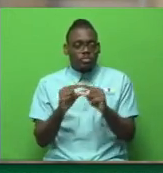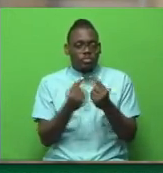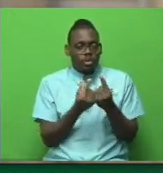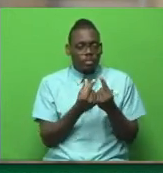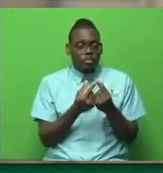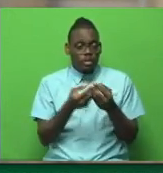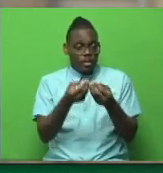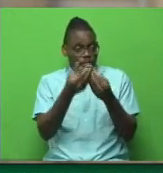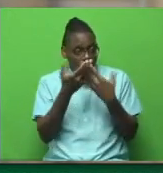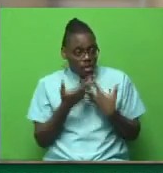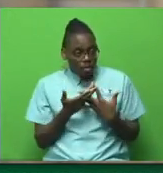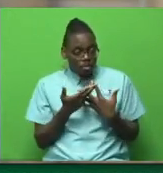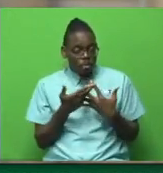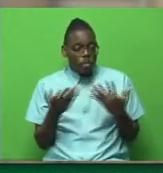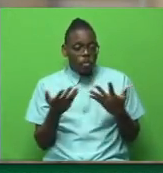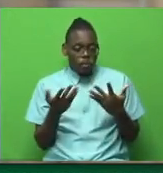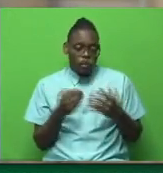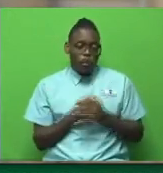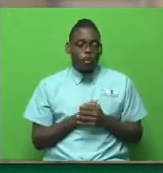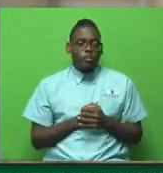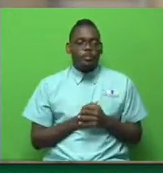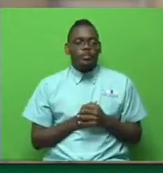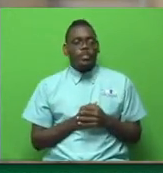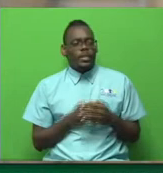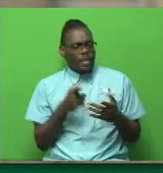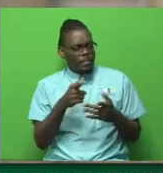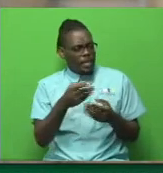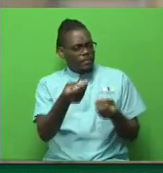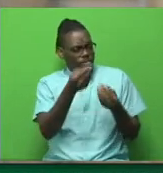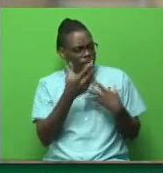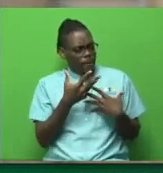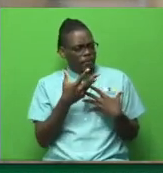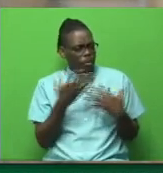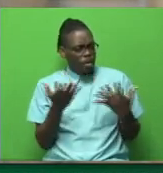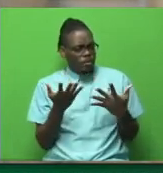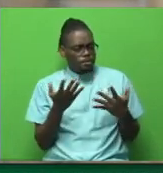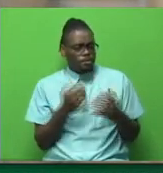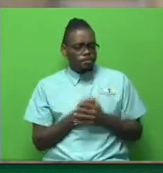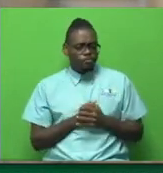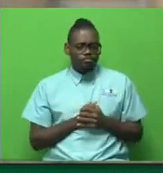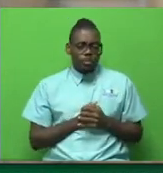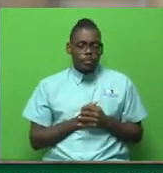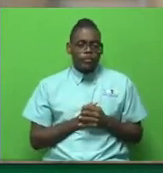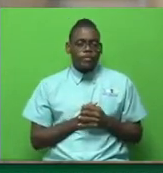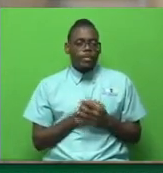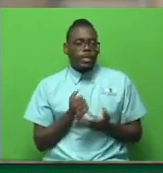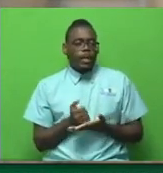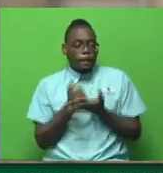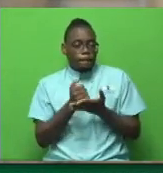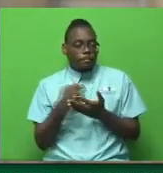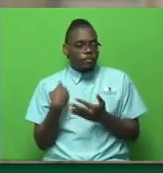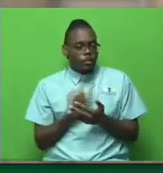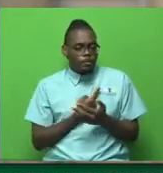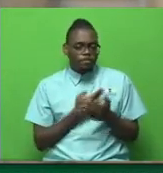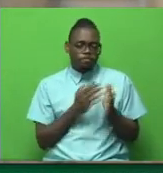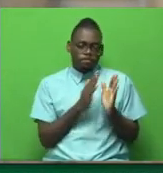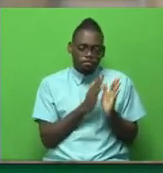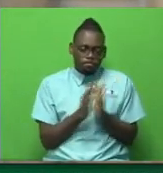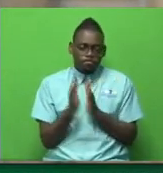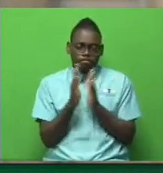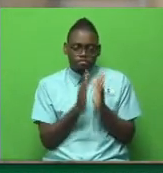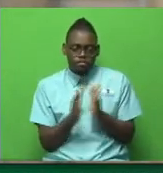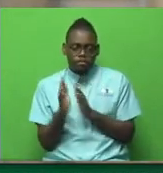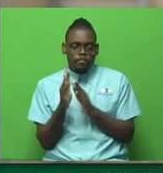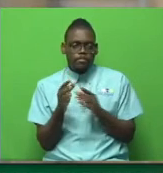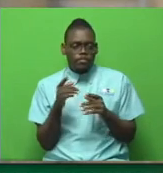both of these documents so I don't know how this gentleman attached to the chamber could have made a statement that it seemed like we have no plan when